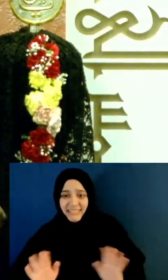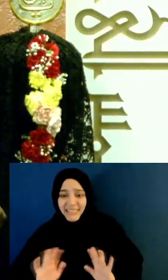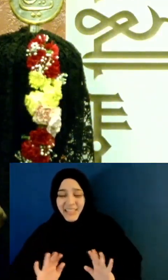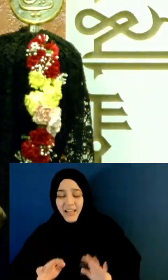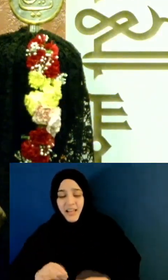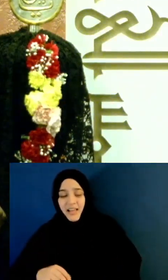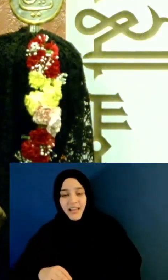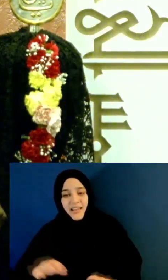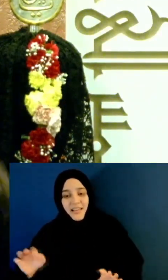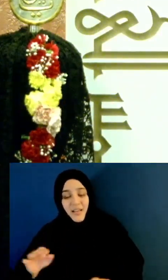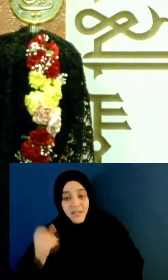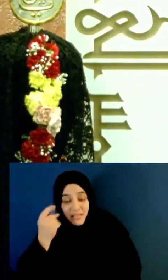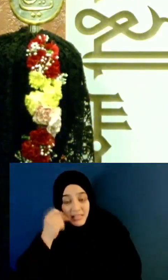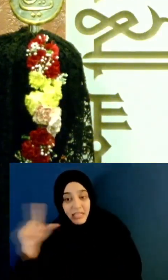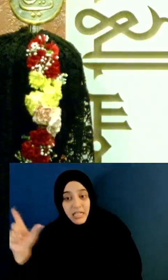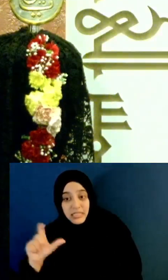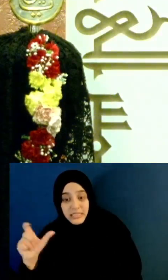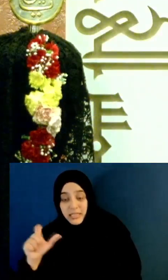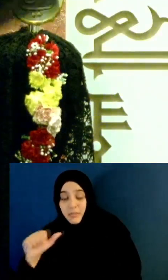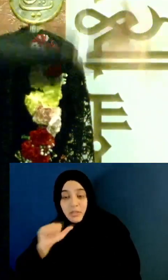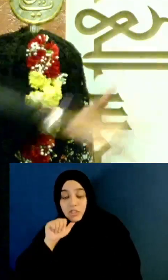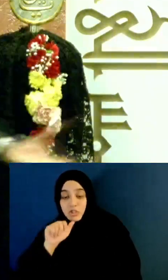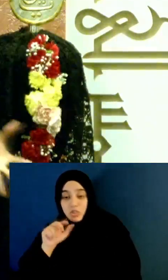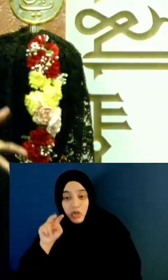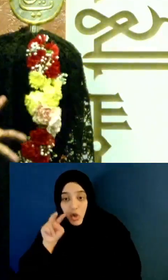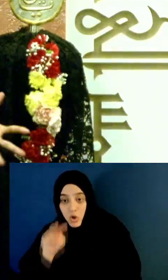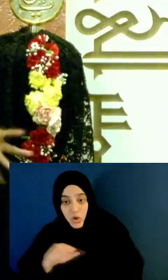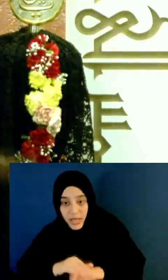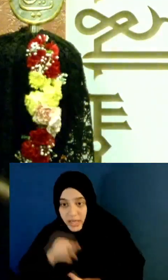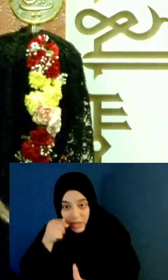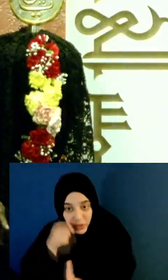looking at you. Islam is looking at all of us.